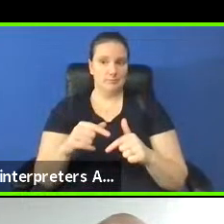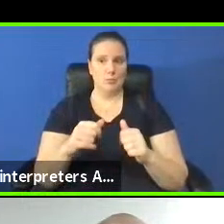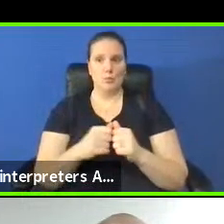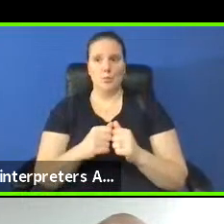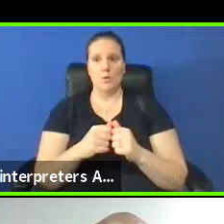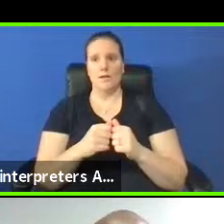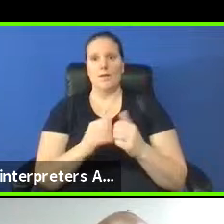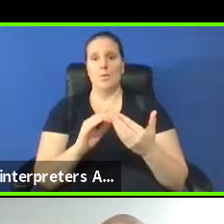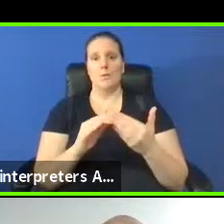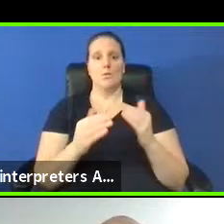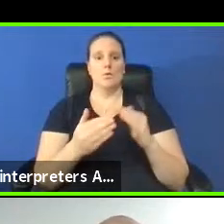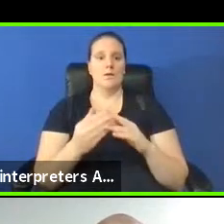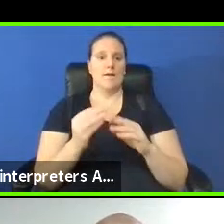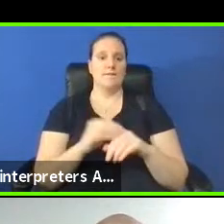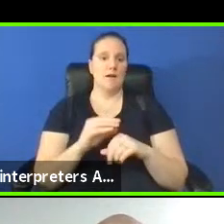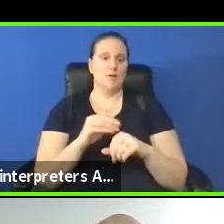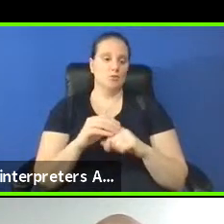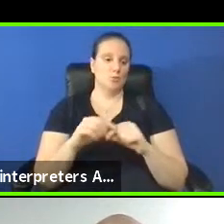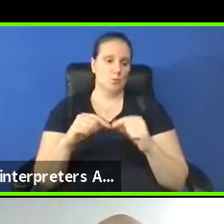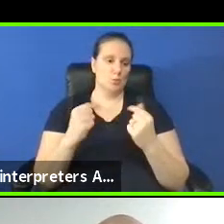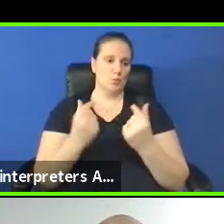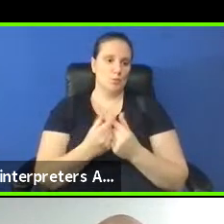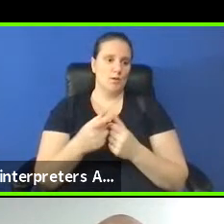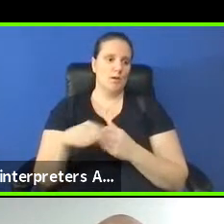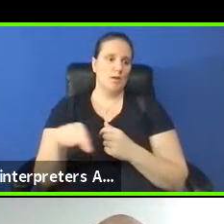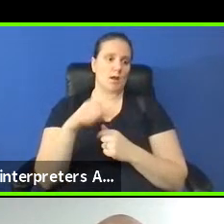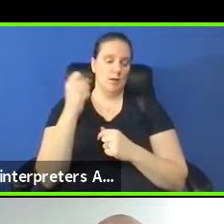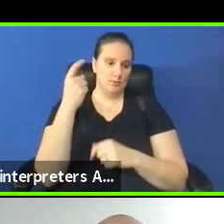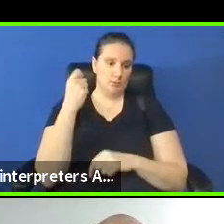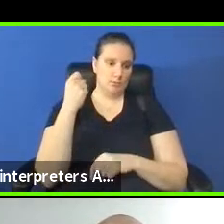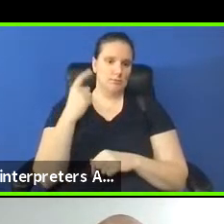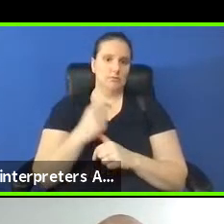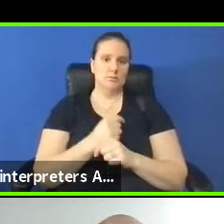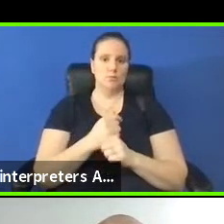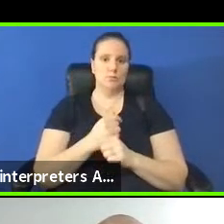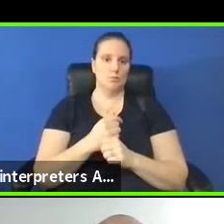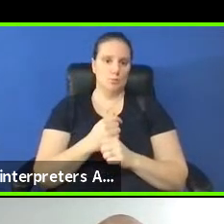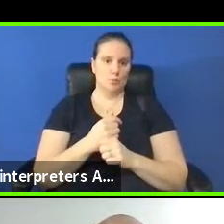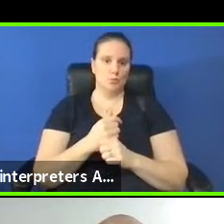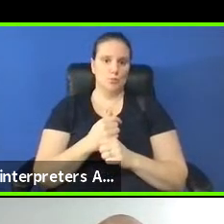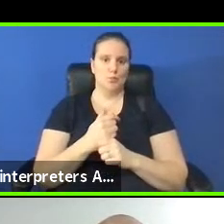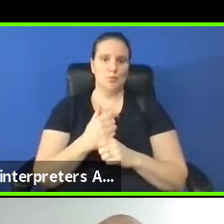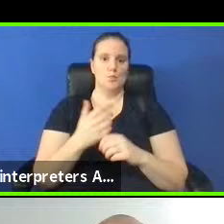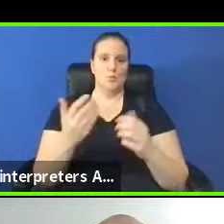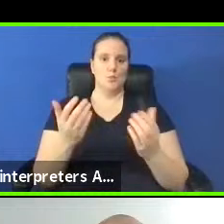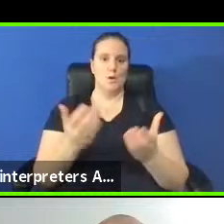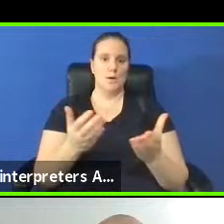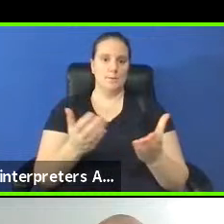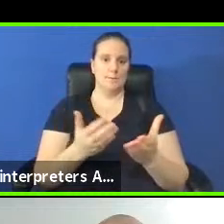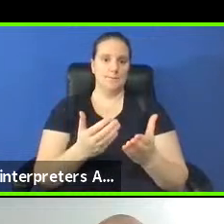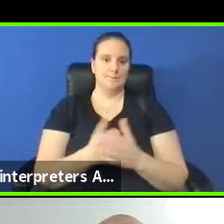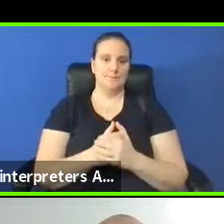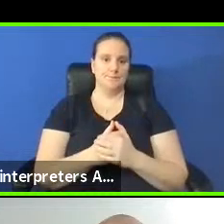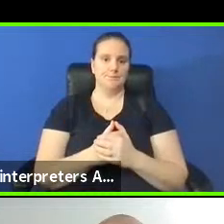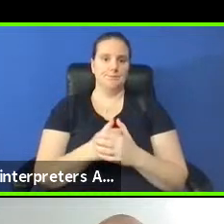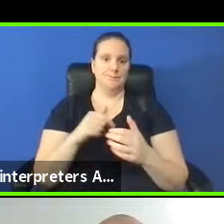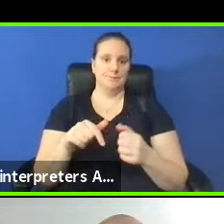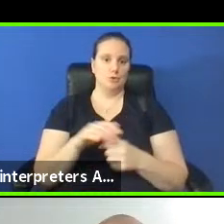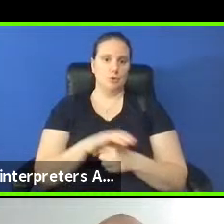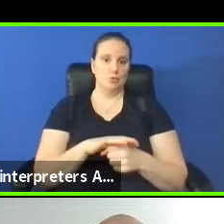the community advisory group, so they understand what what this